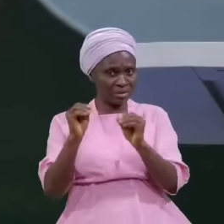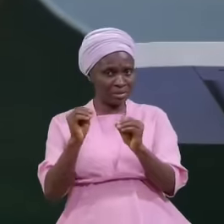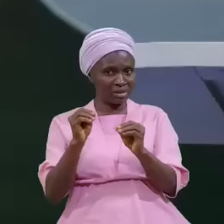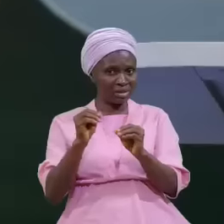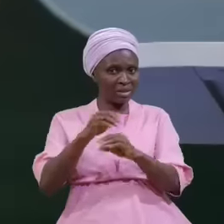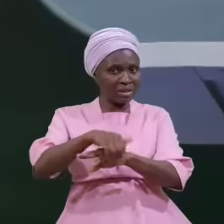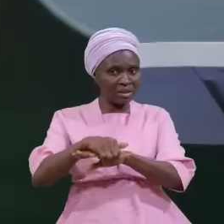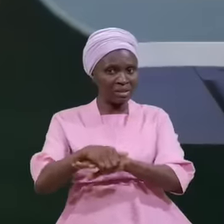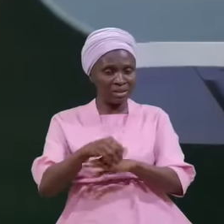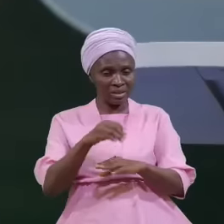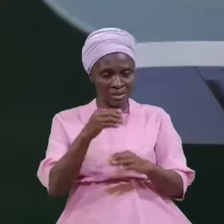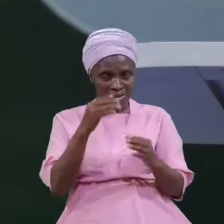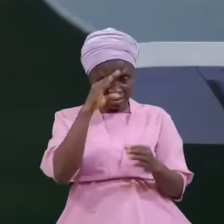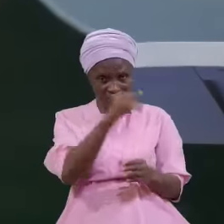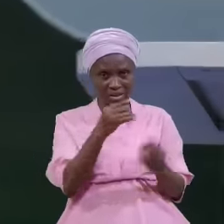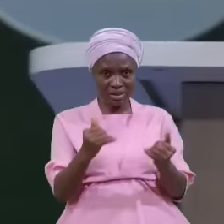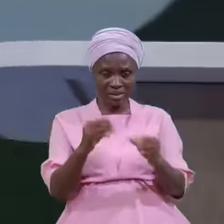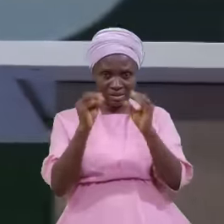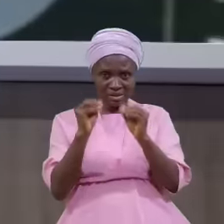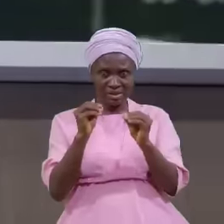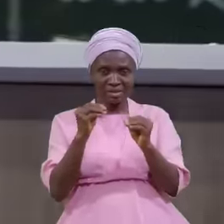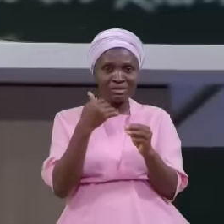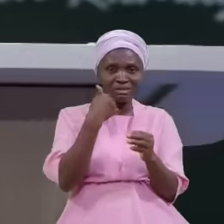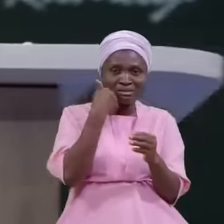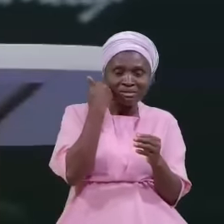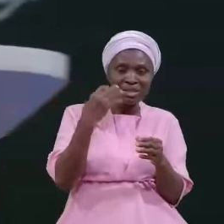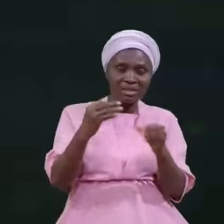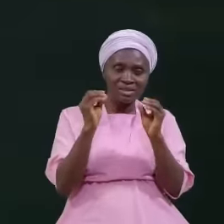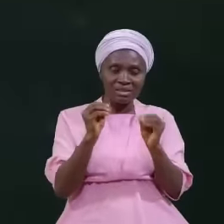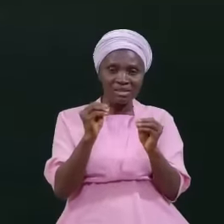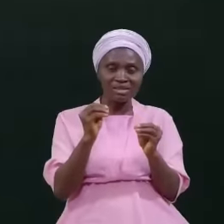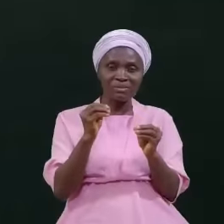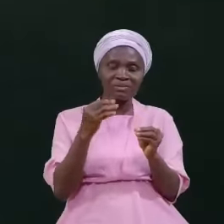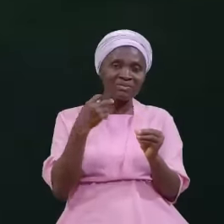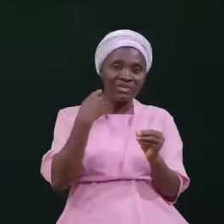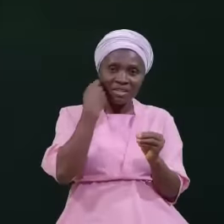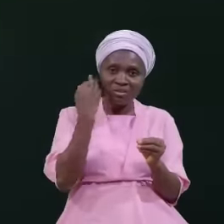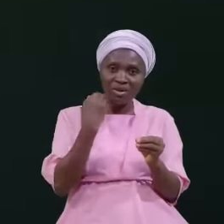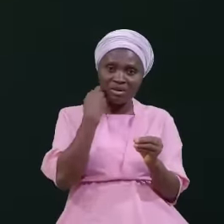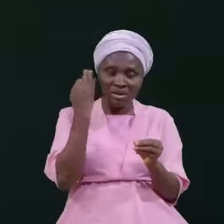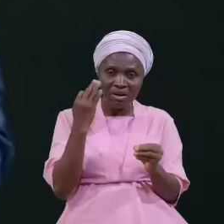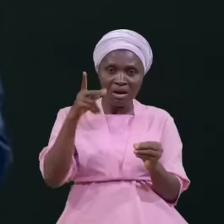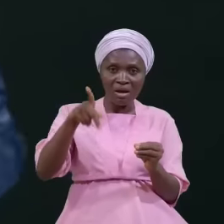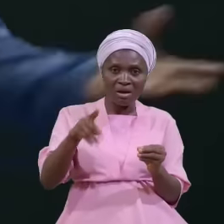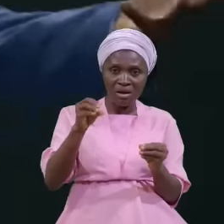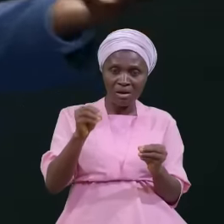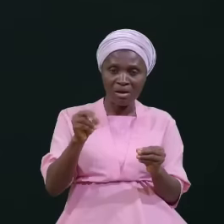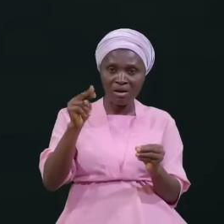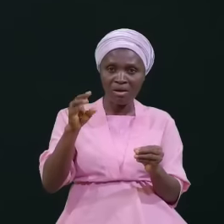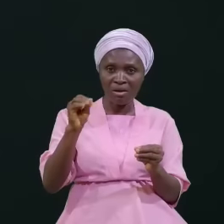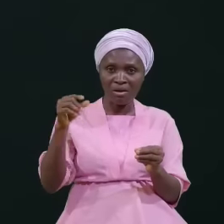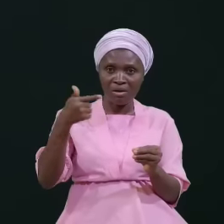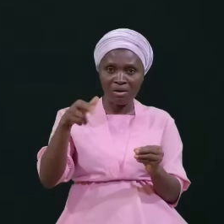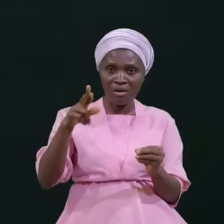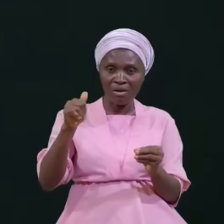teaching immorality, is teaching pornography, is teaching sin. And the end gets